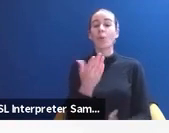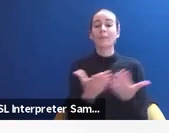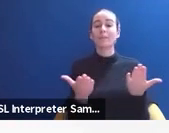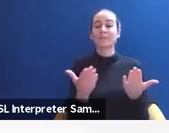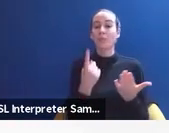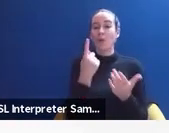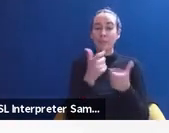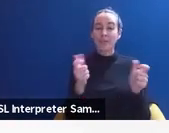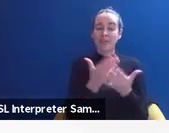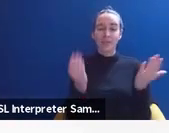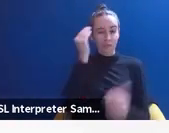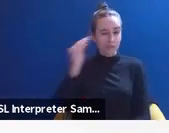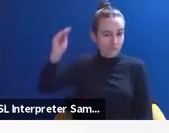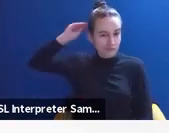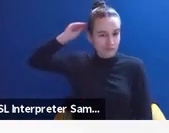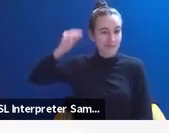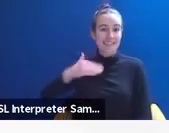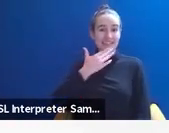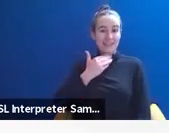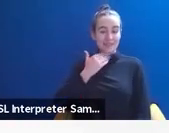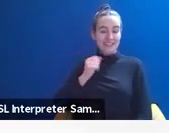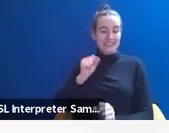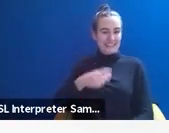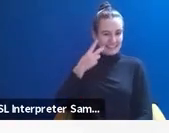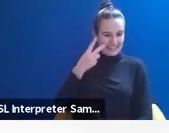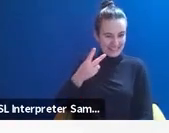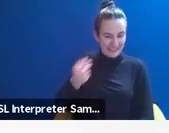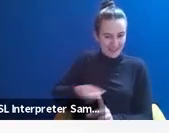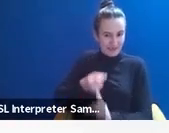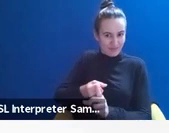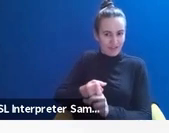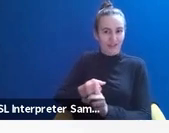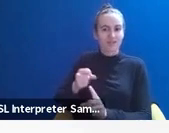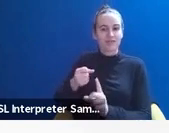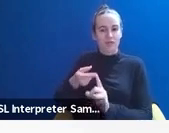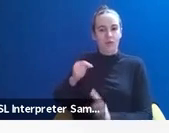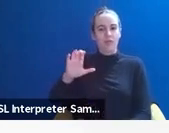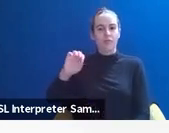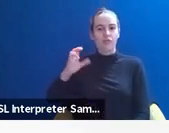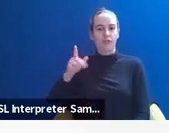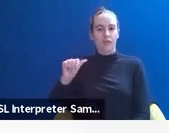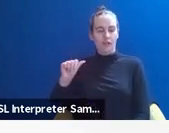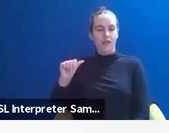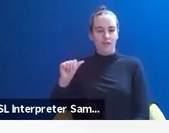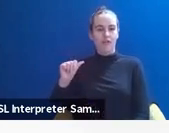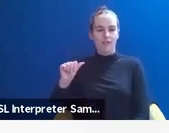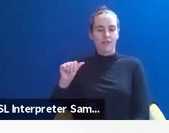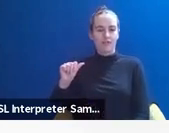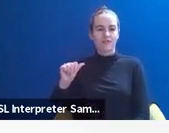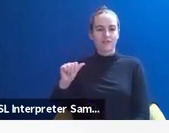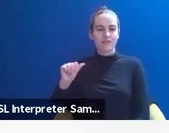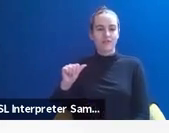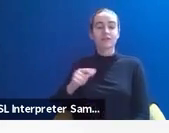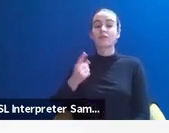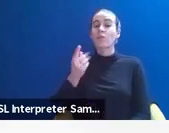see these differential effects of diabetes along the cochlea, along the frequency range that humans can hear. And a key thing that can